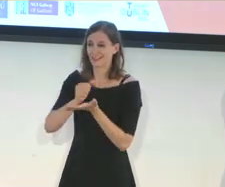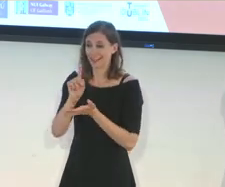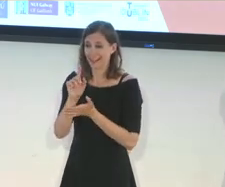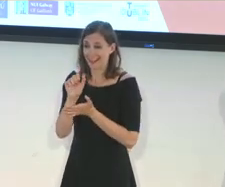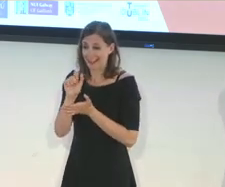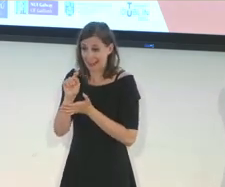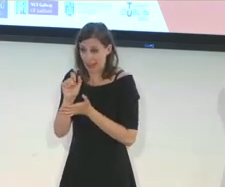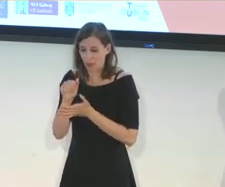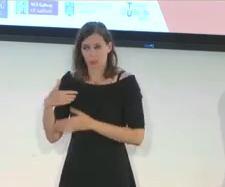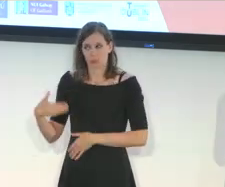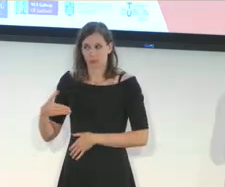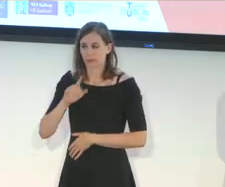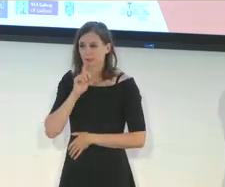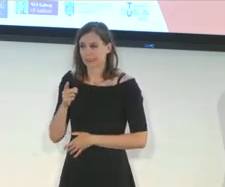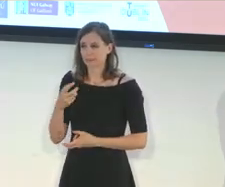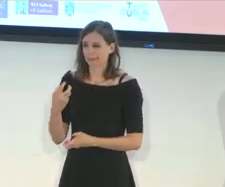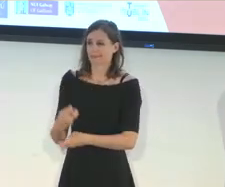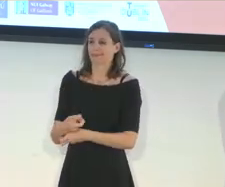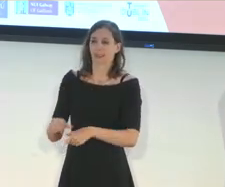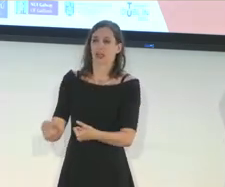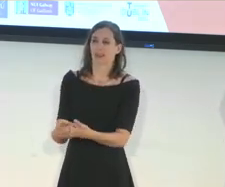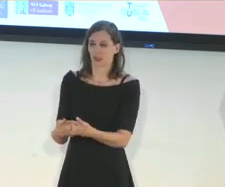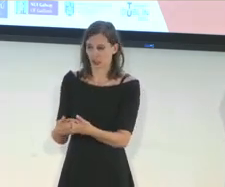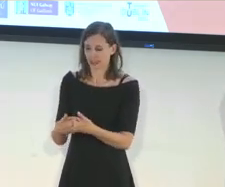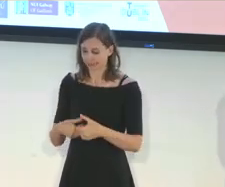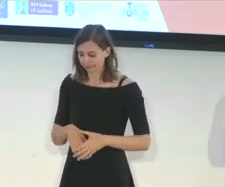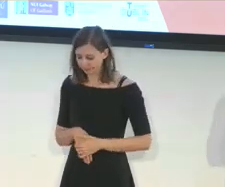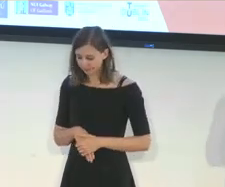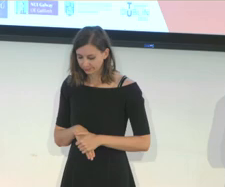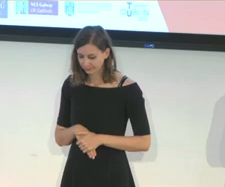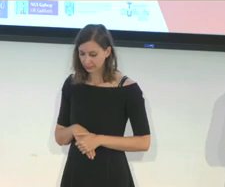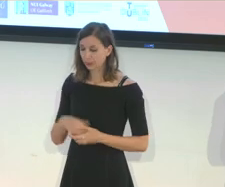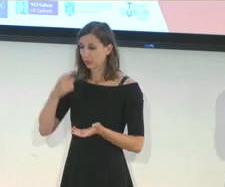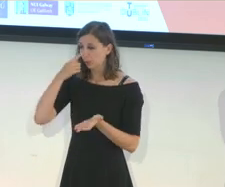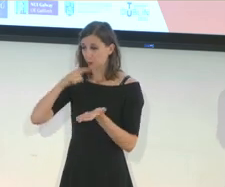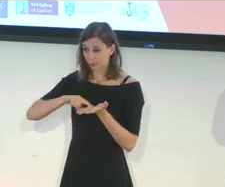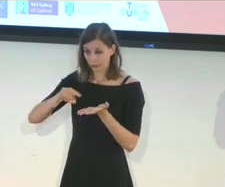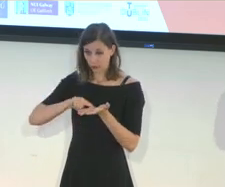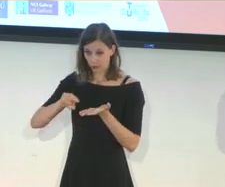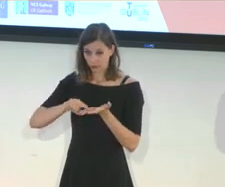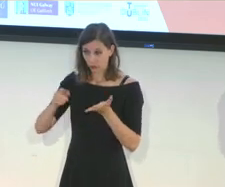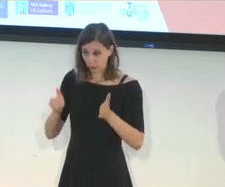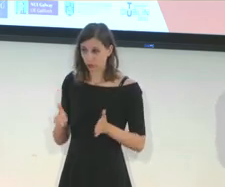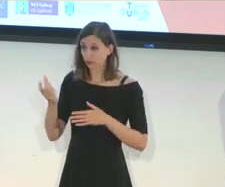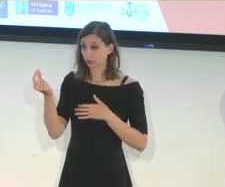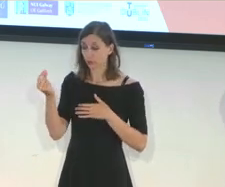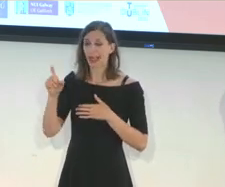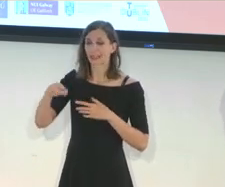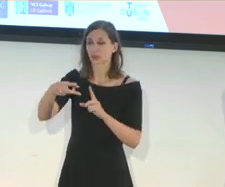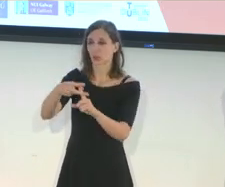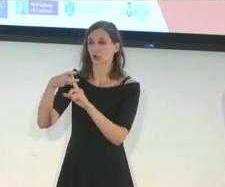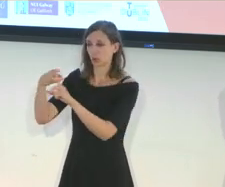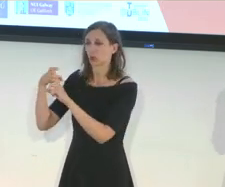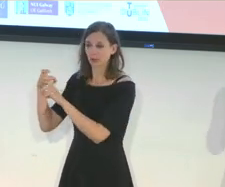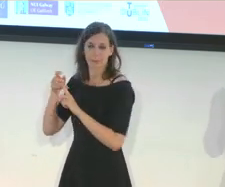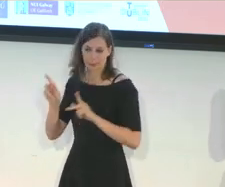difficult task. What researchers really had to do was recruit a number of subjects for their project,